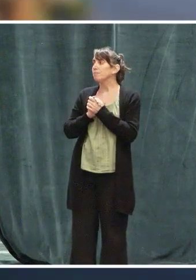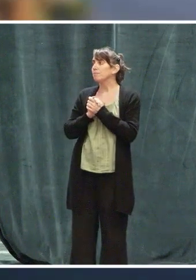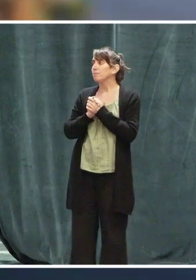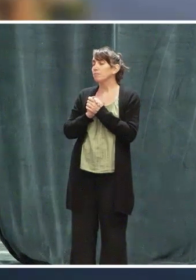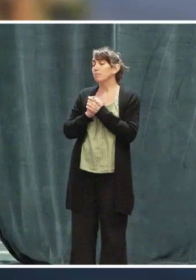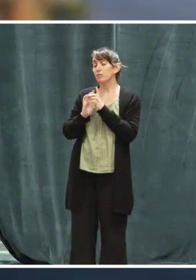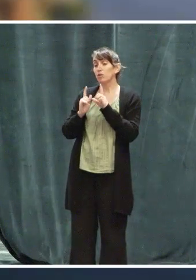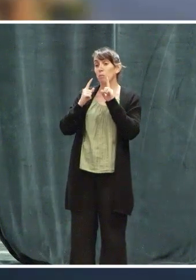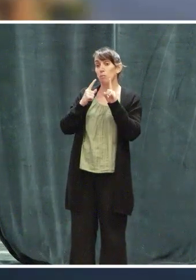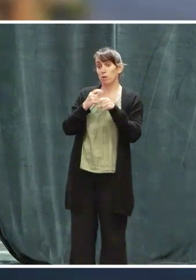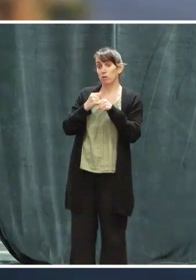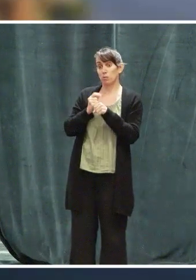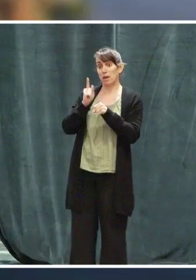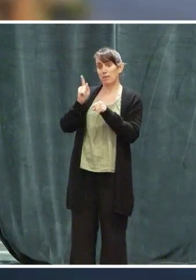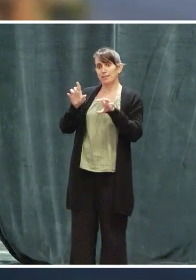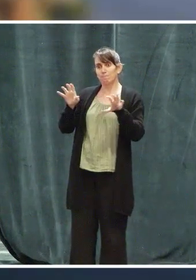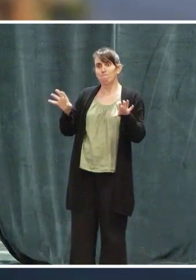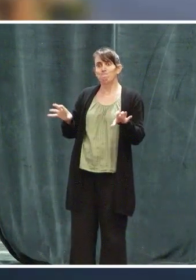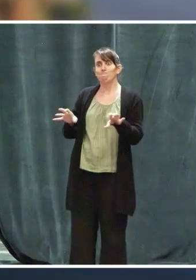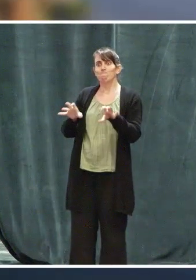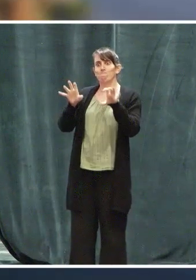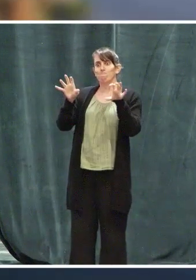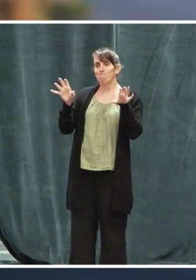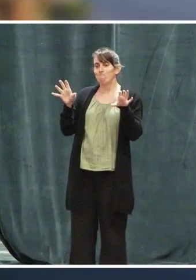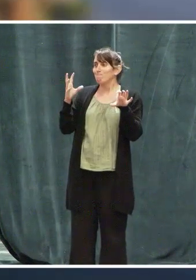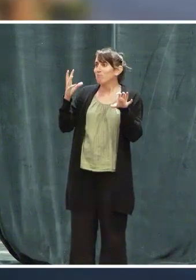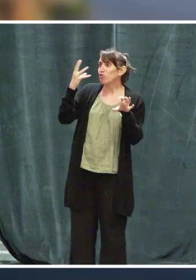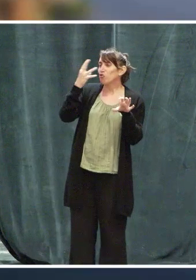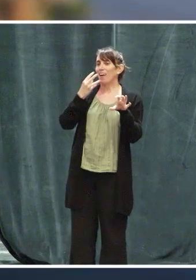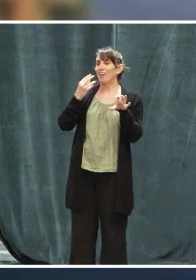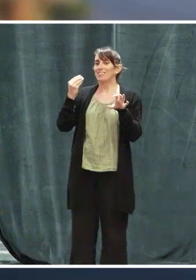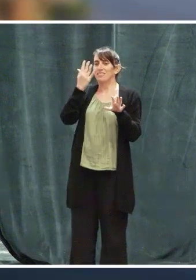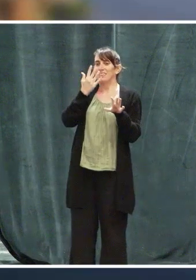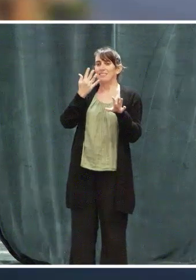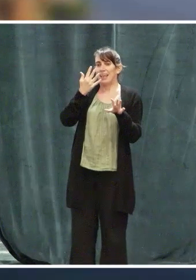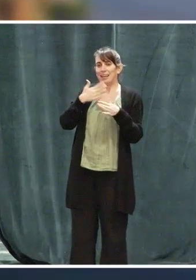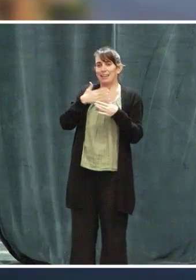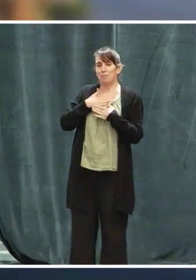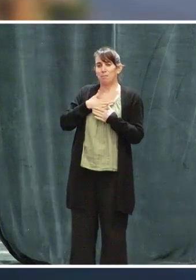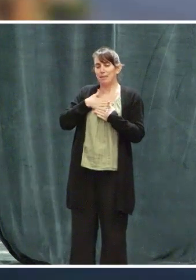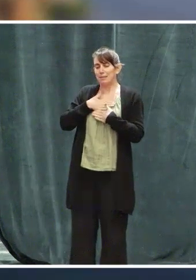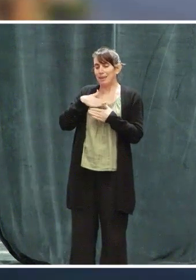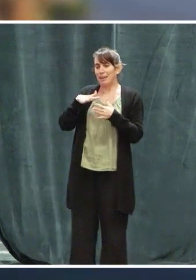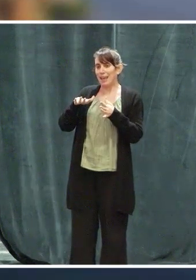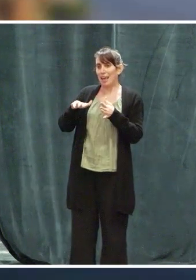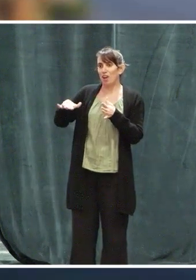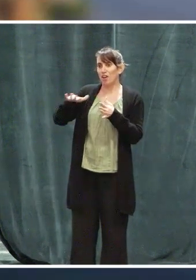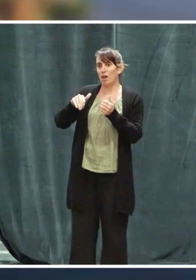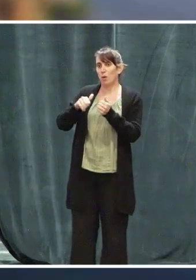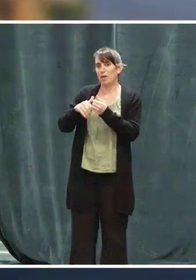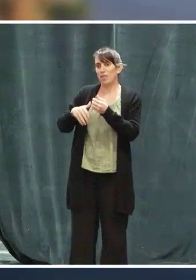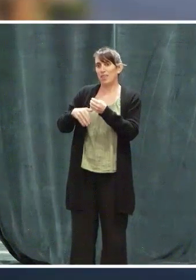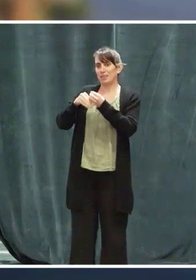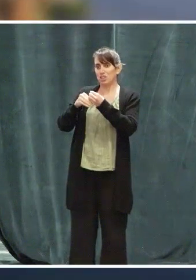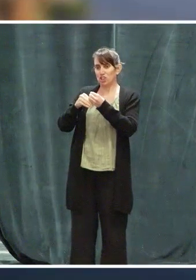make this a very attractive, aesthetically pleasing area with the addition of